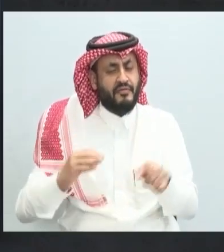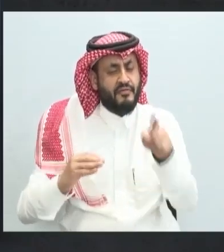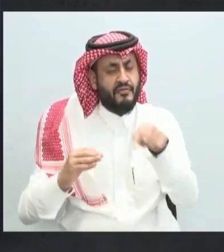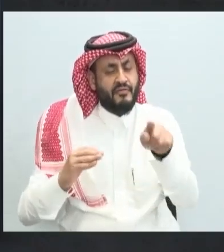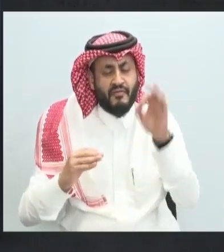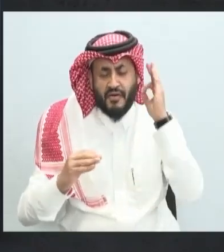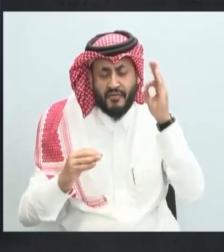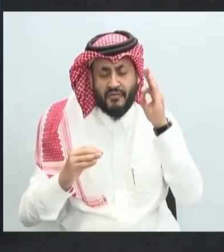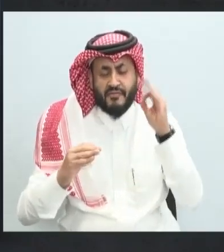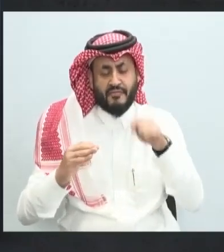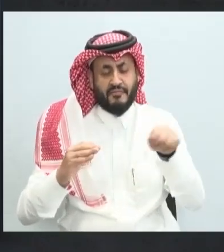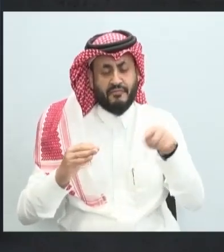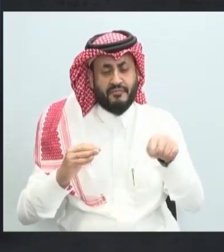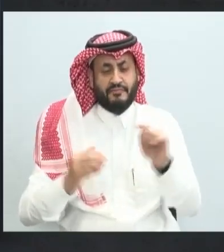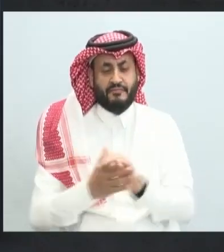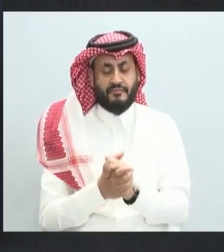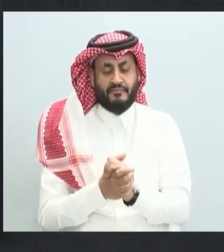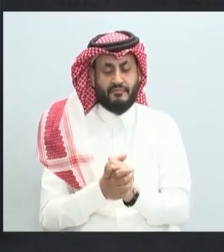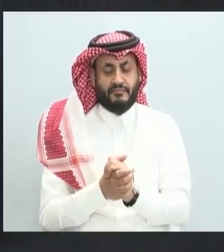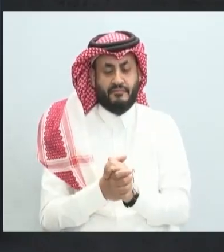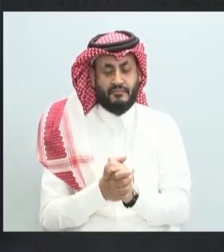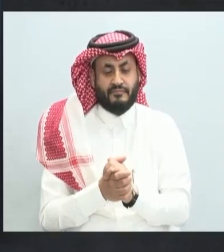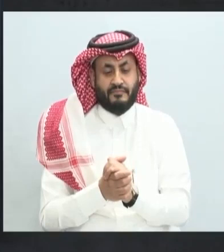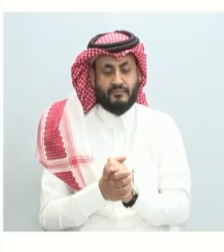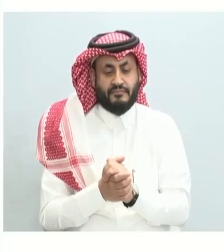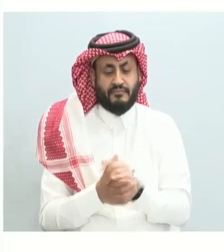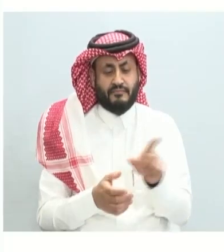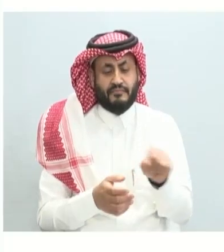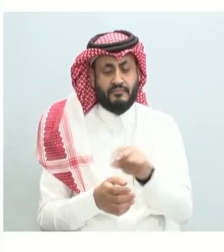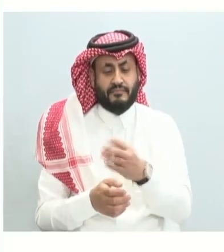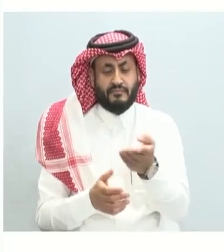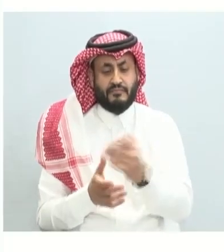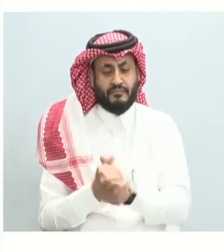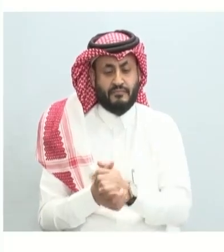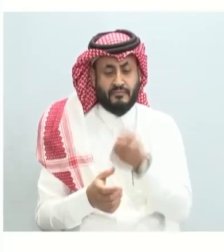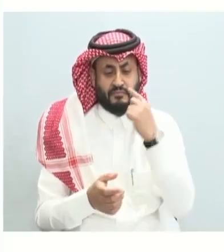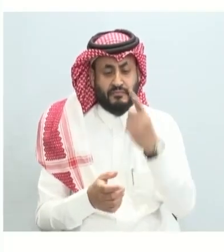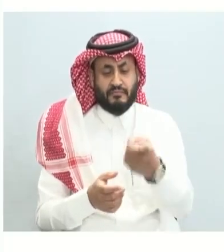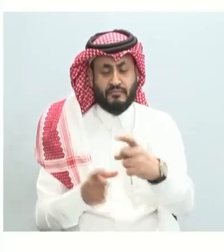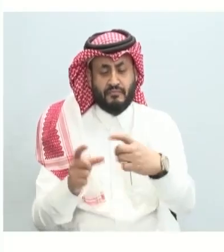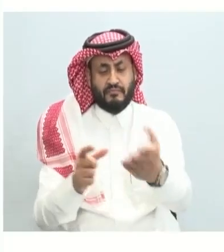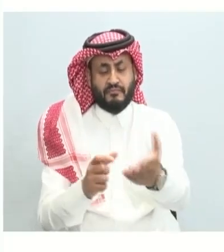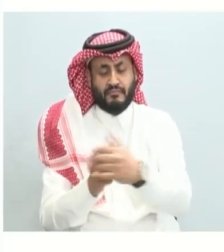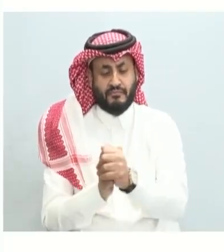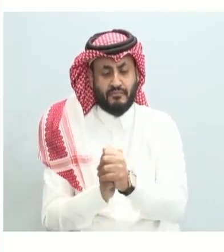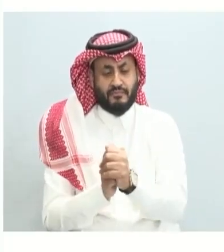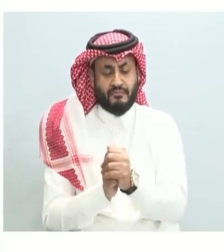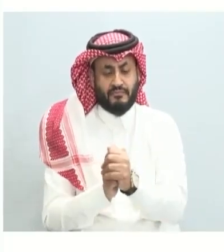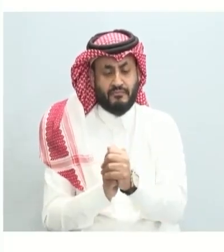we heard in this story. So for example, as you can see here we